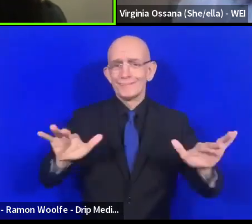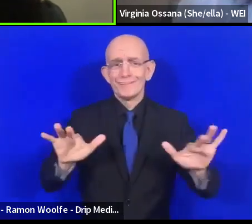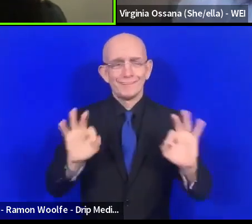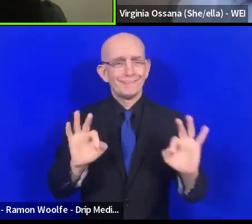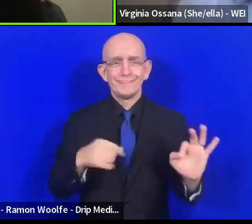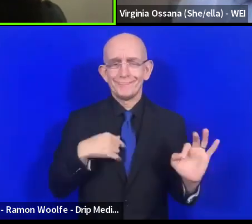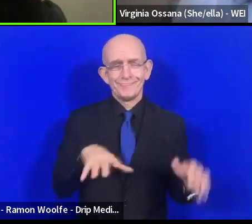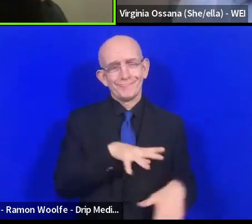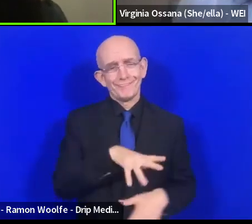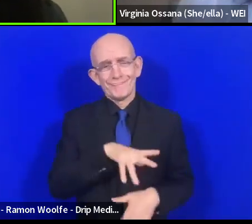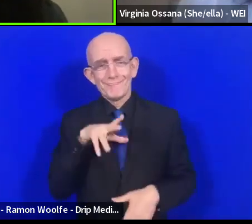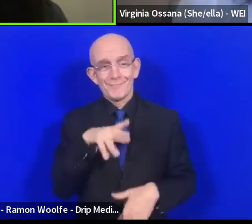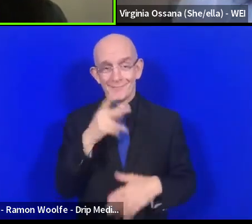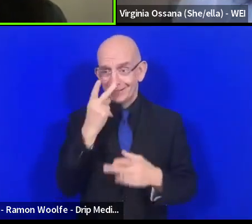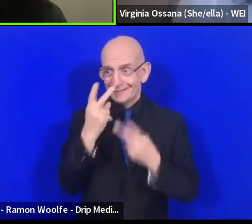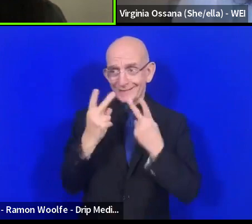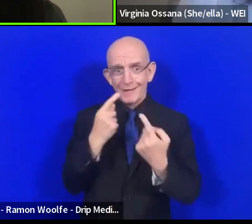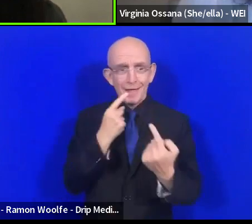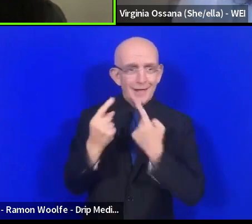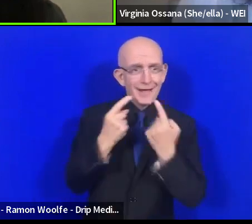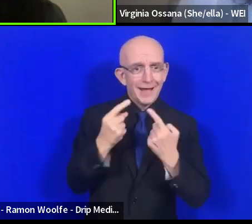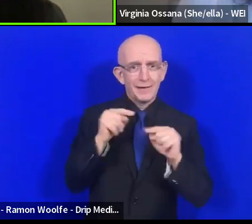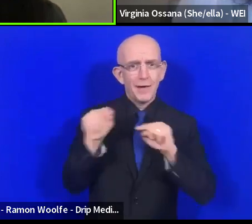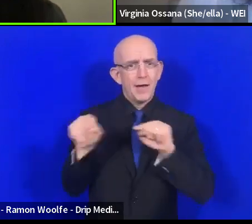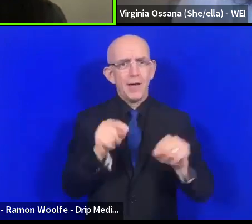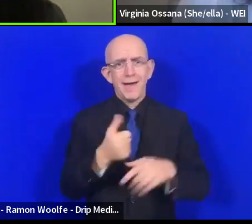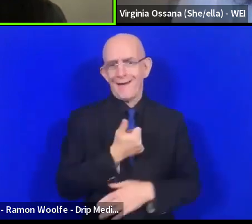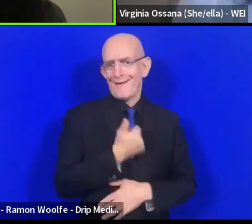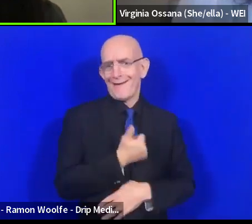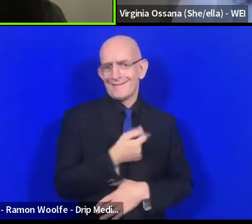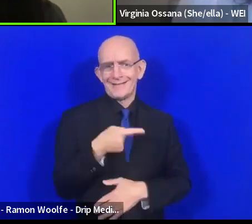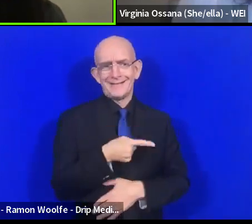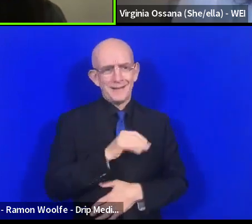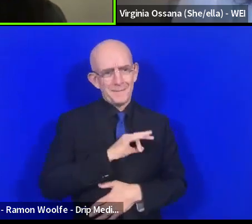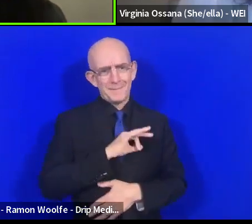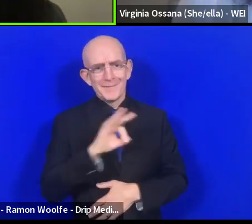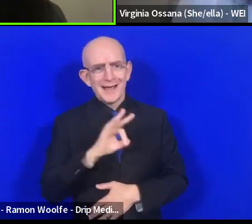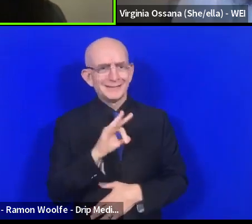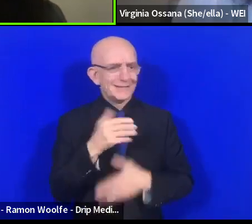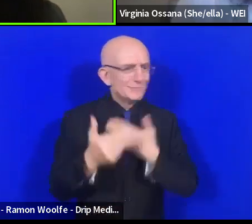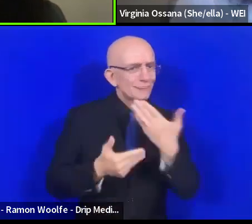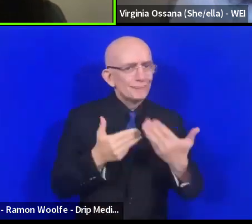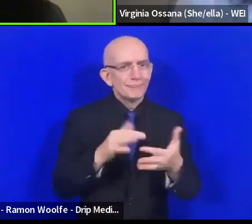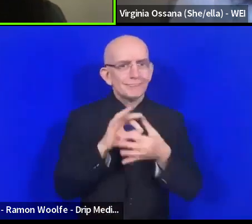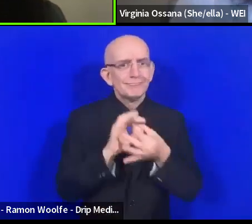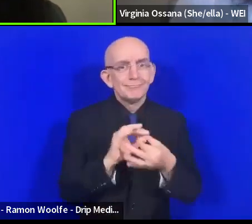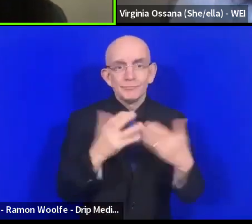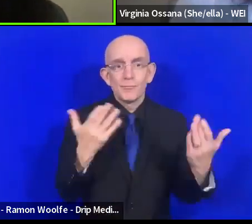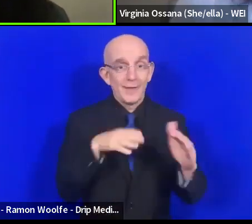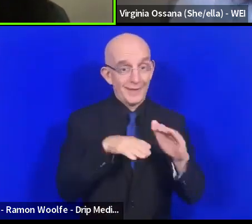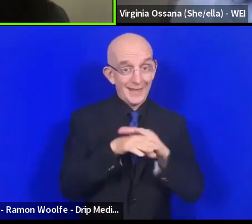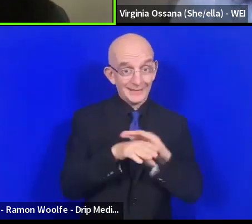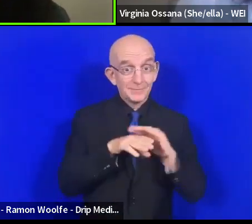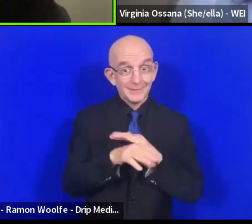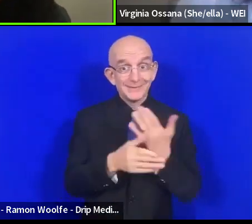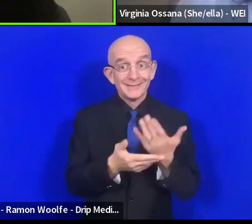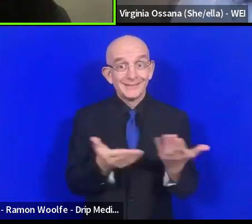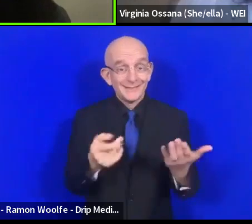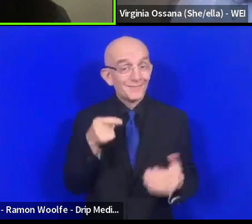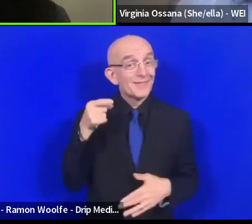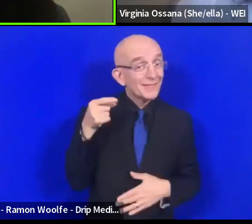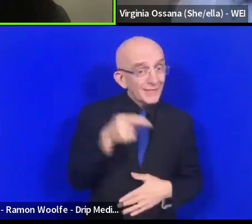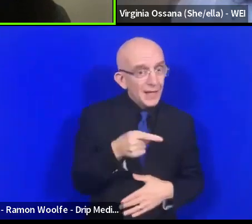around accessibility. We've been doing debriefs with many of our conference vendors, from our